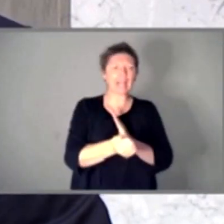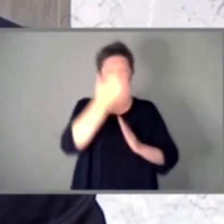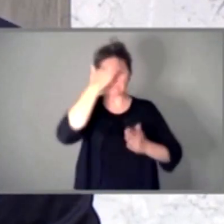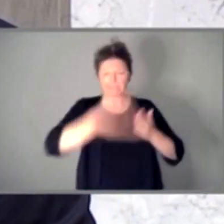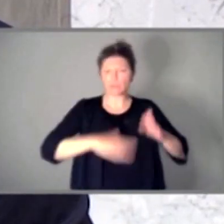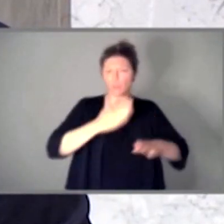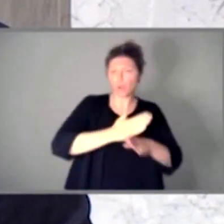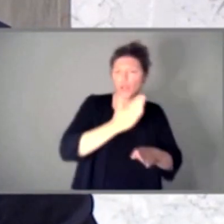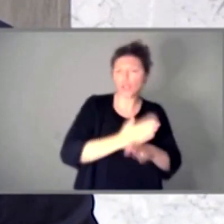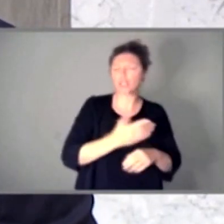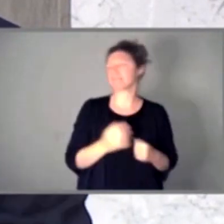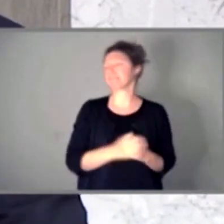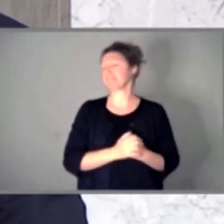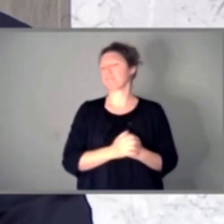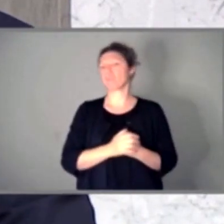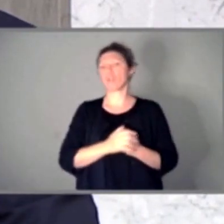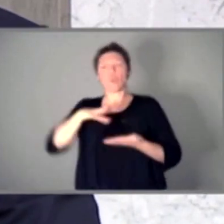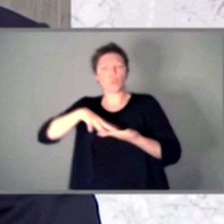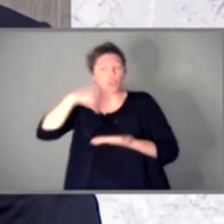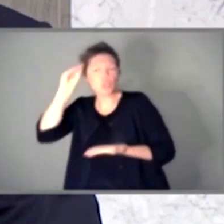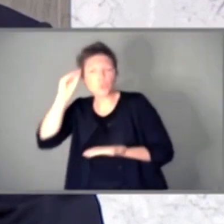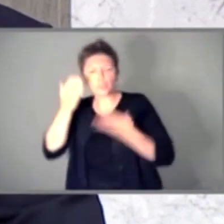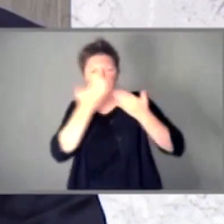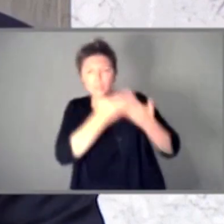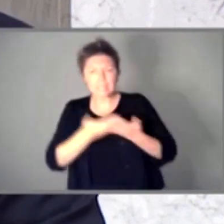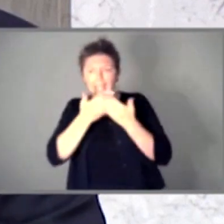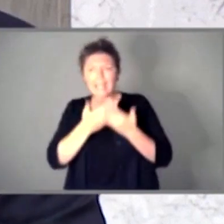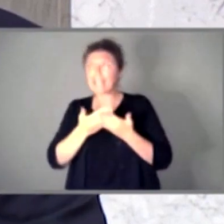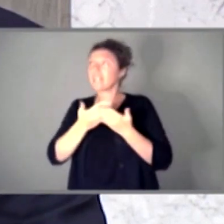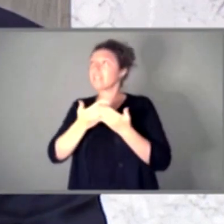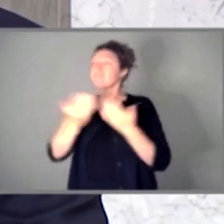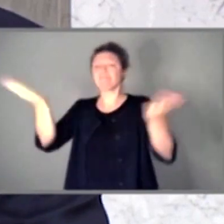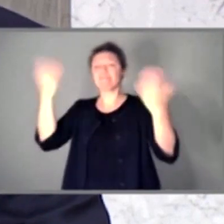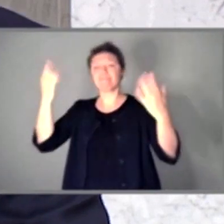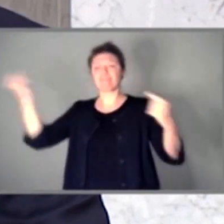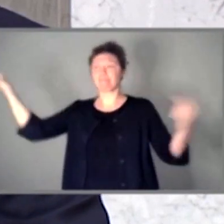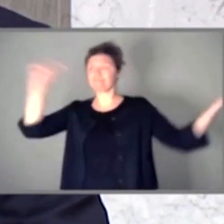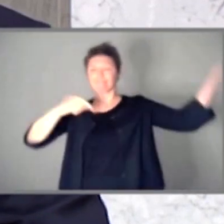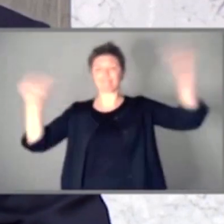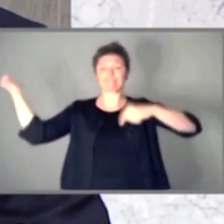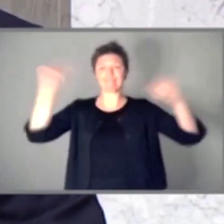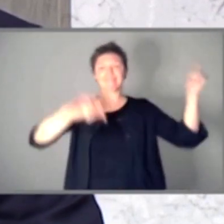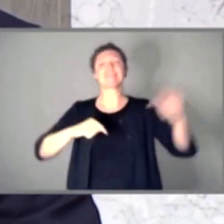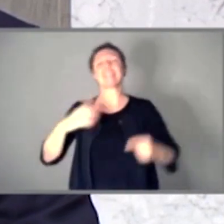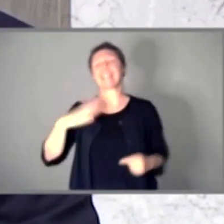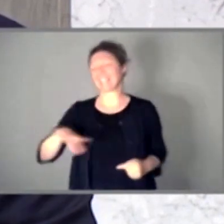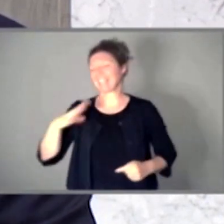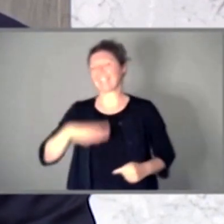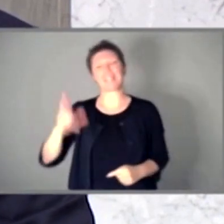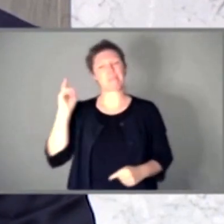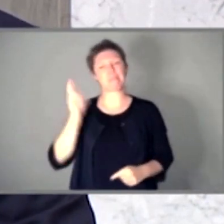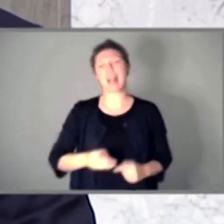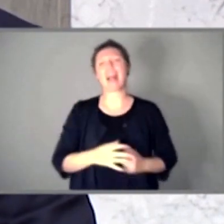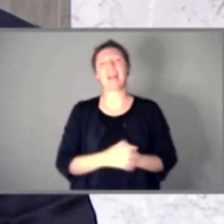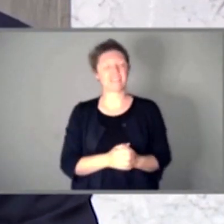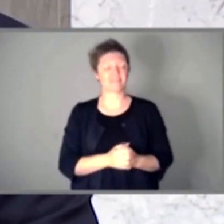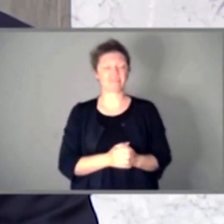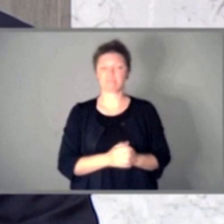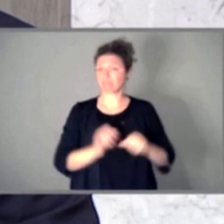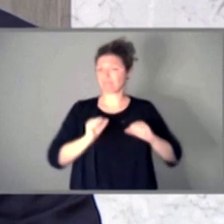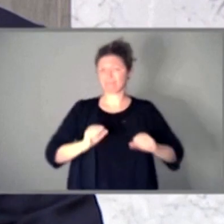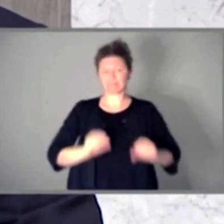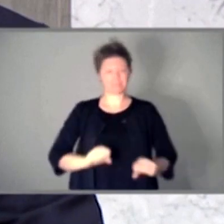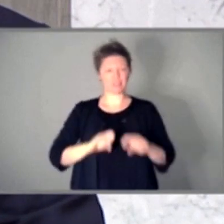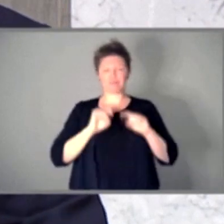a major milestone in our pathway back. It's a major milestone about what Australians have been able to achieve and enable us to